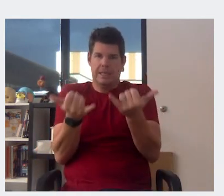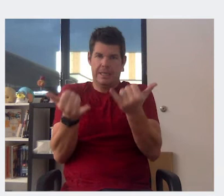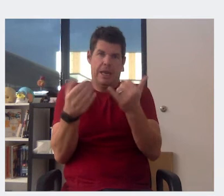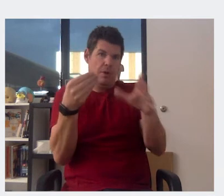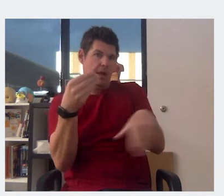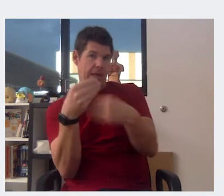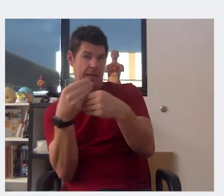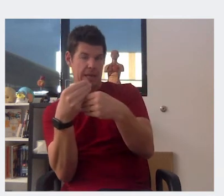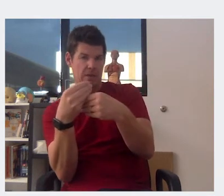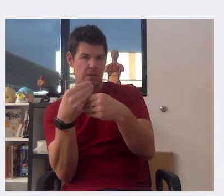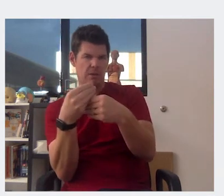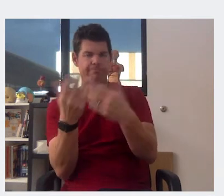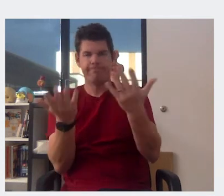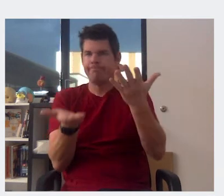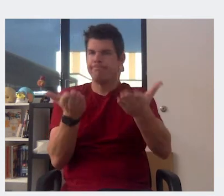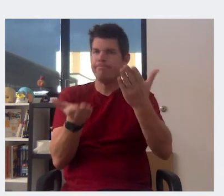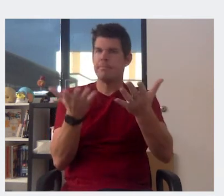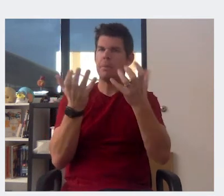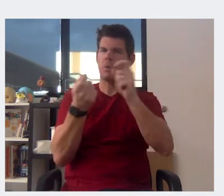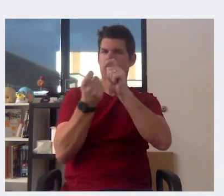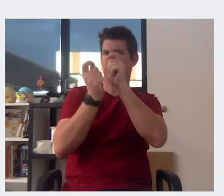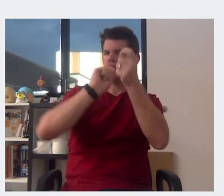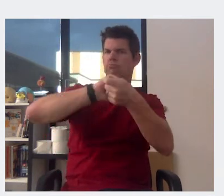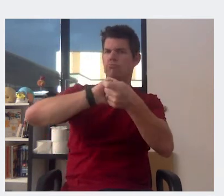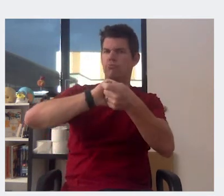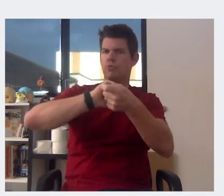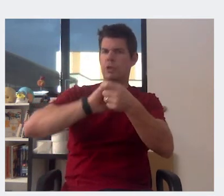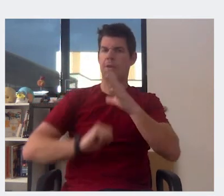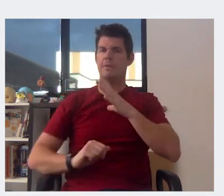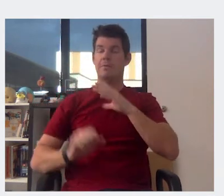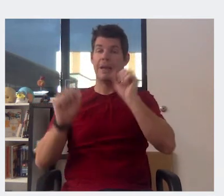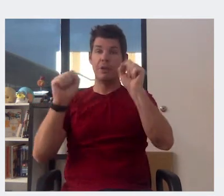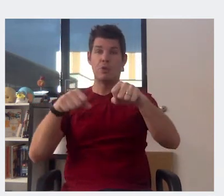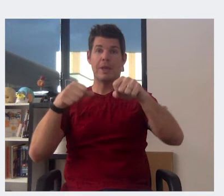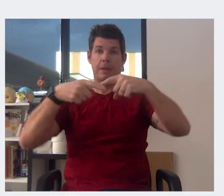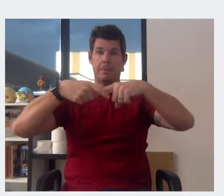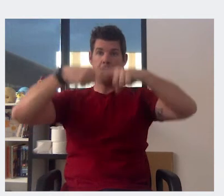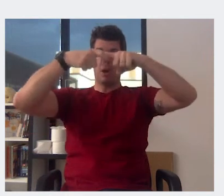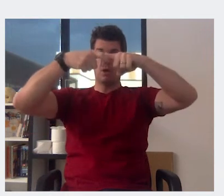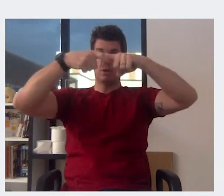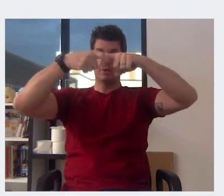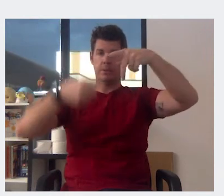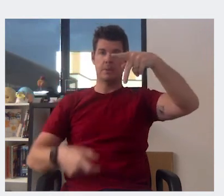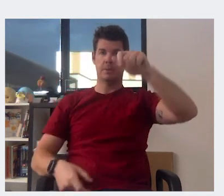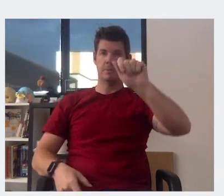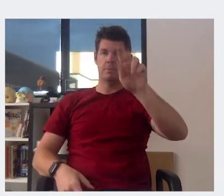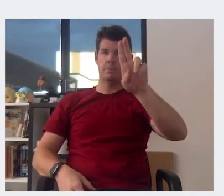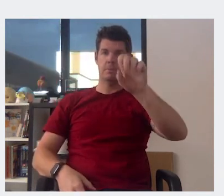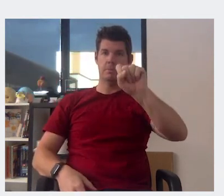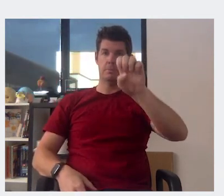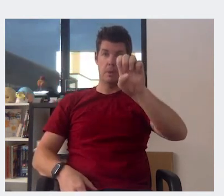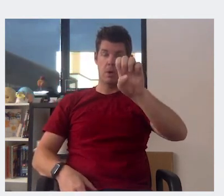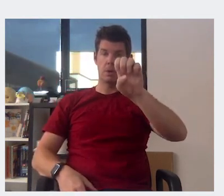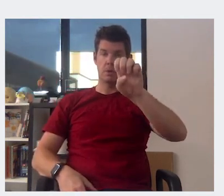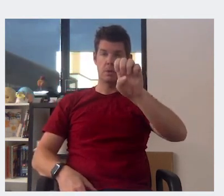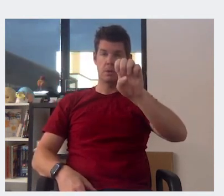basics. And way down here near the bottom is a pause button. I'm going to click that and put